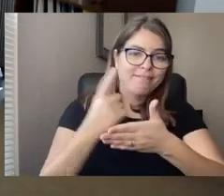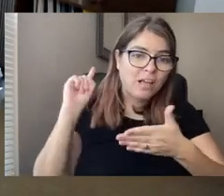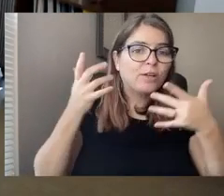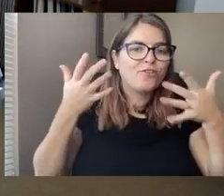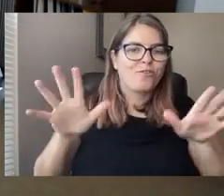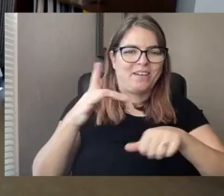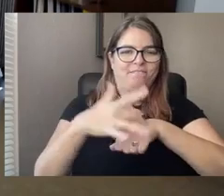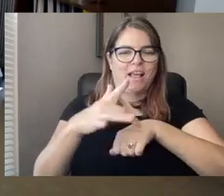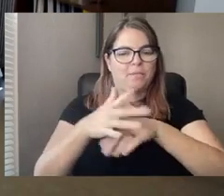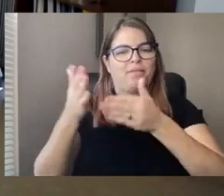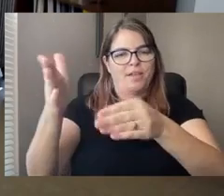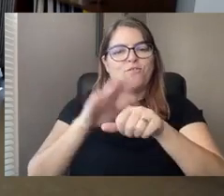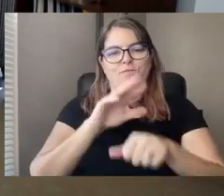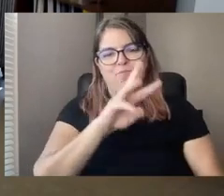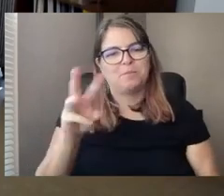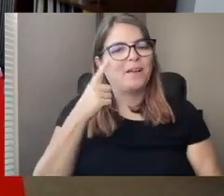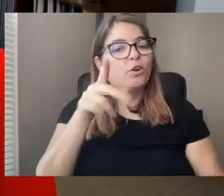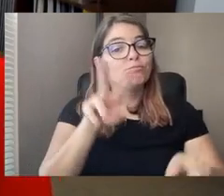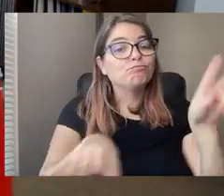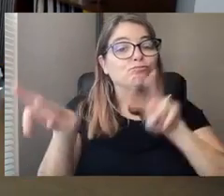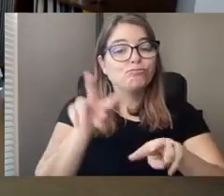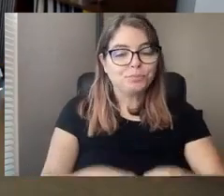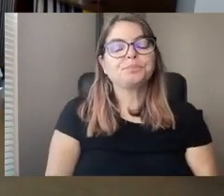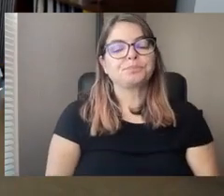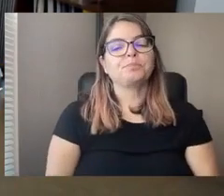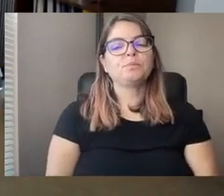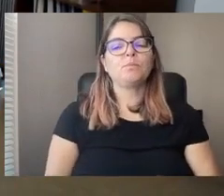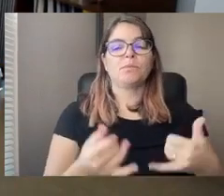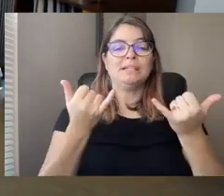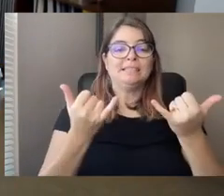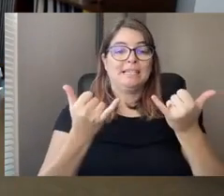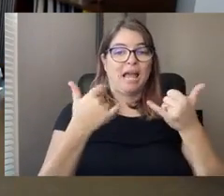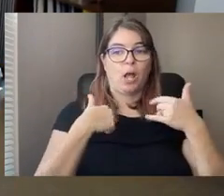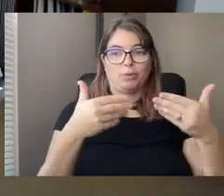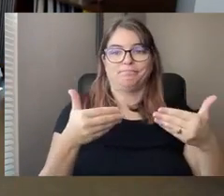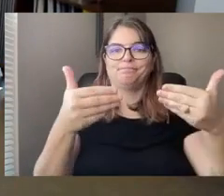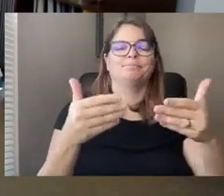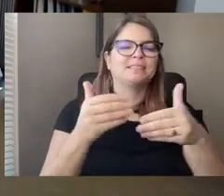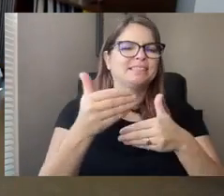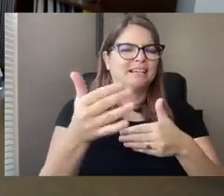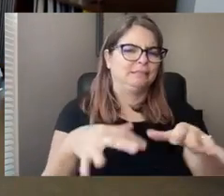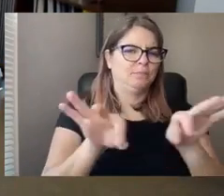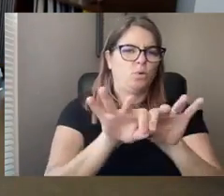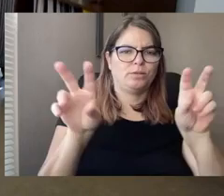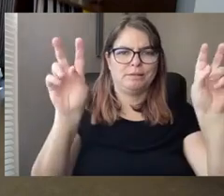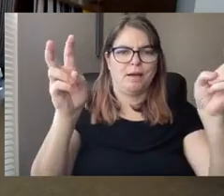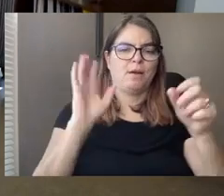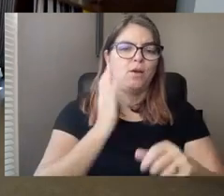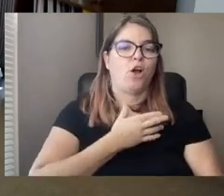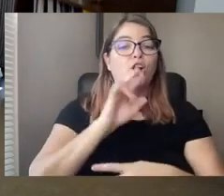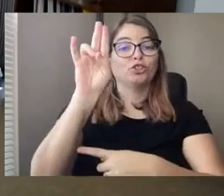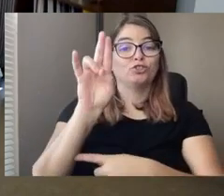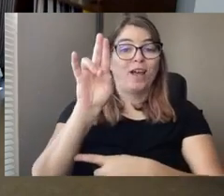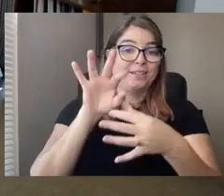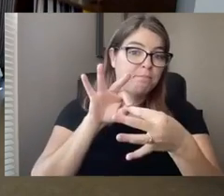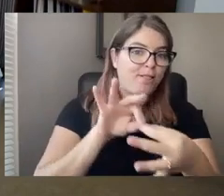available on our website for your review. Today, we move into the next important topic in our Tritons Belong